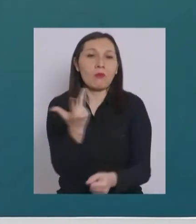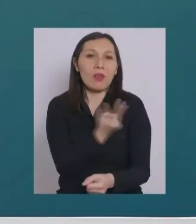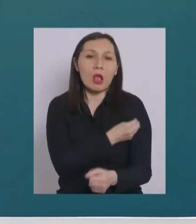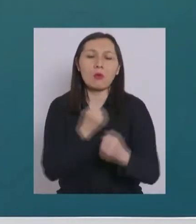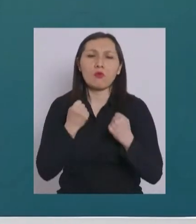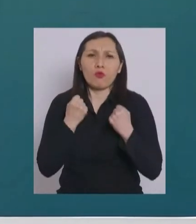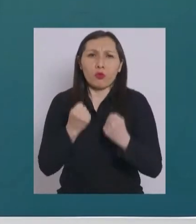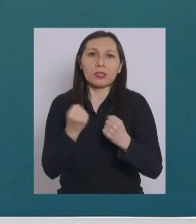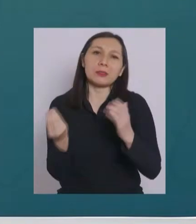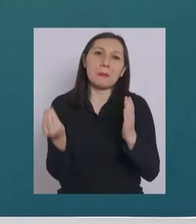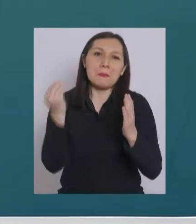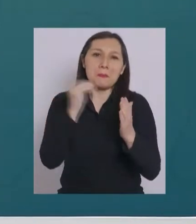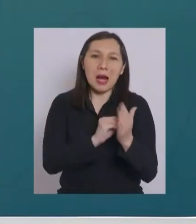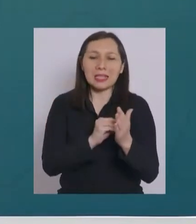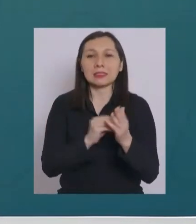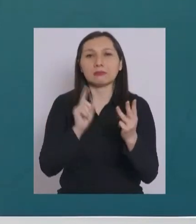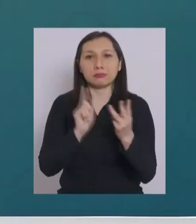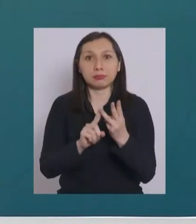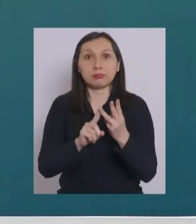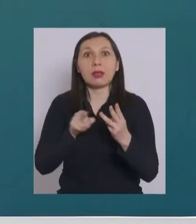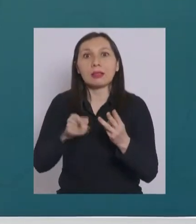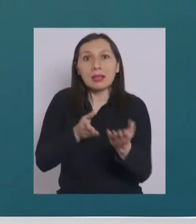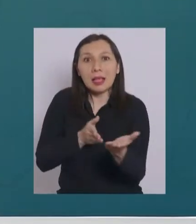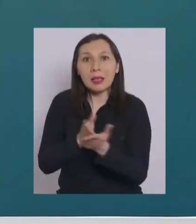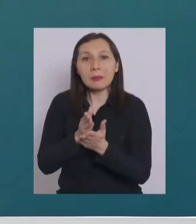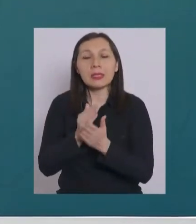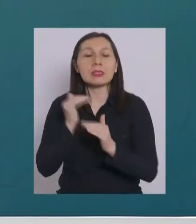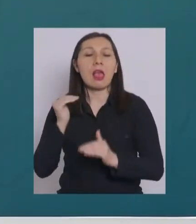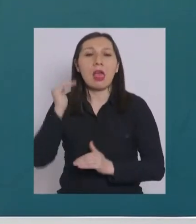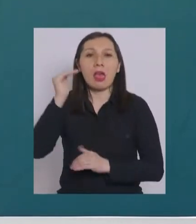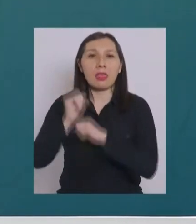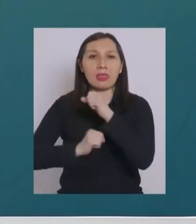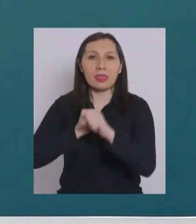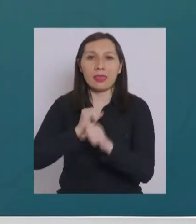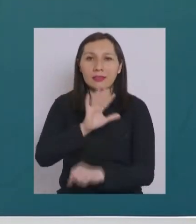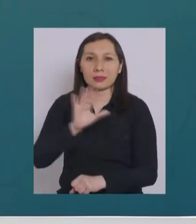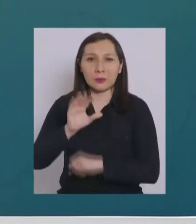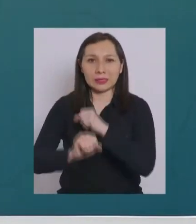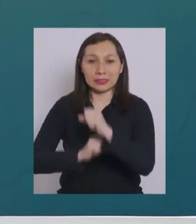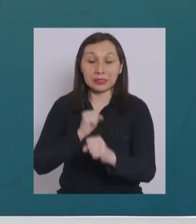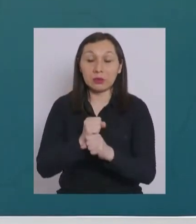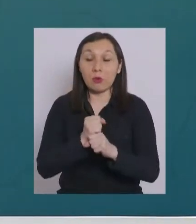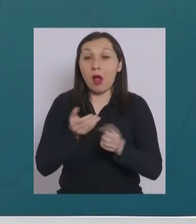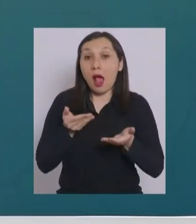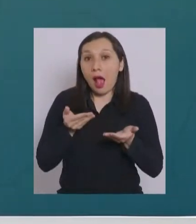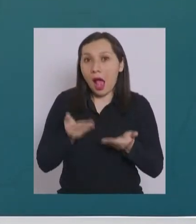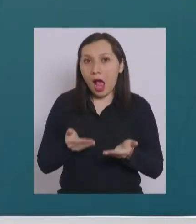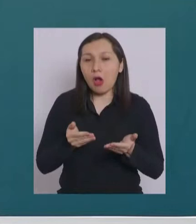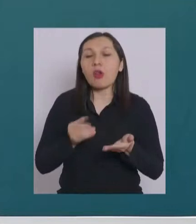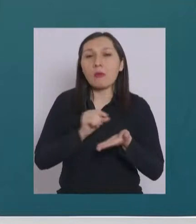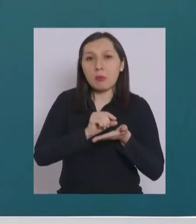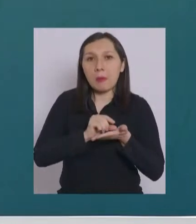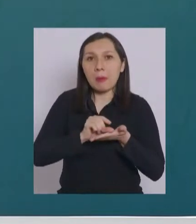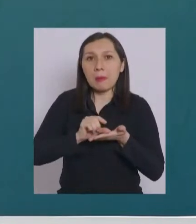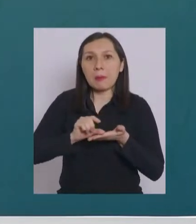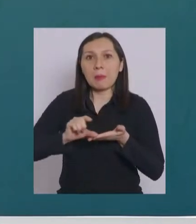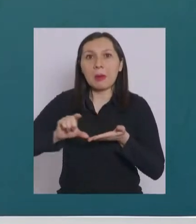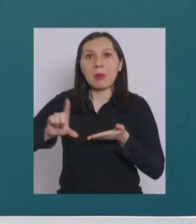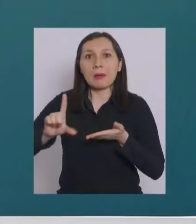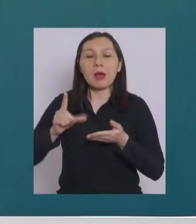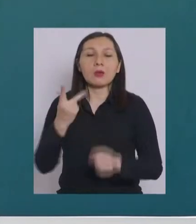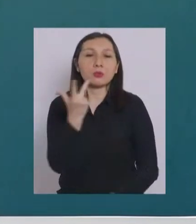massive process of booster shots. We started with those older than 55, and today we